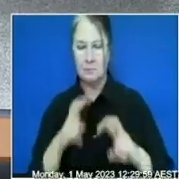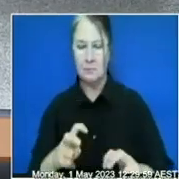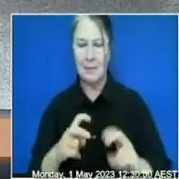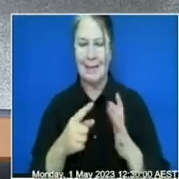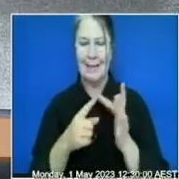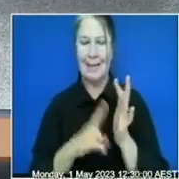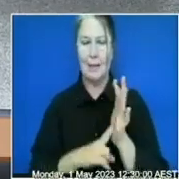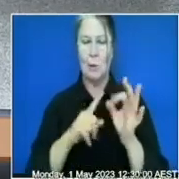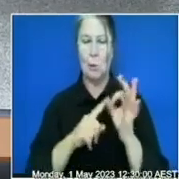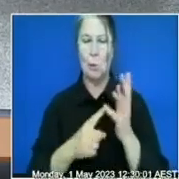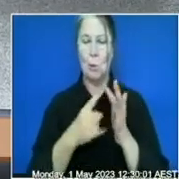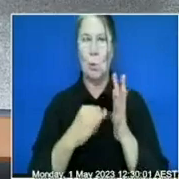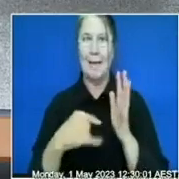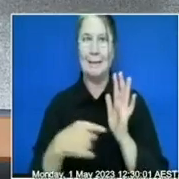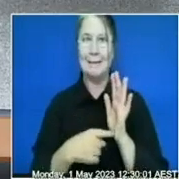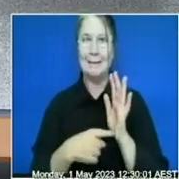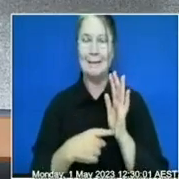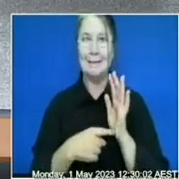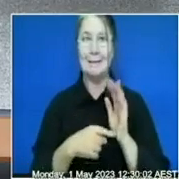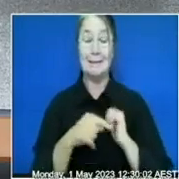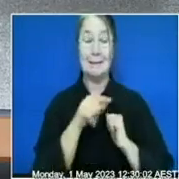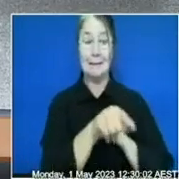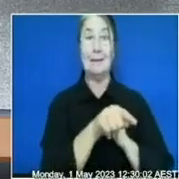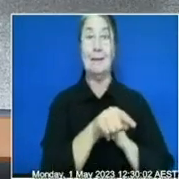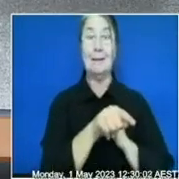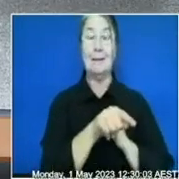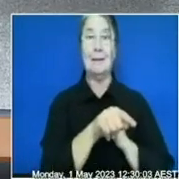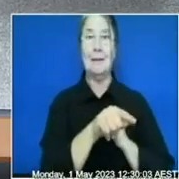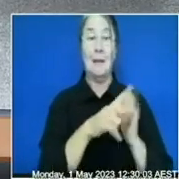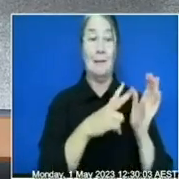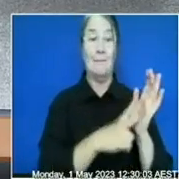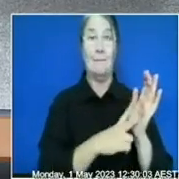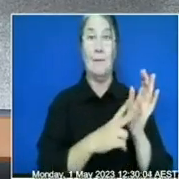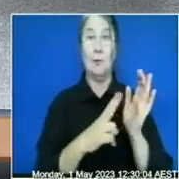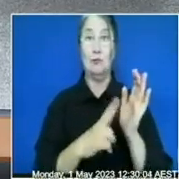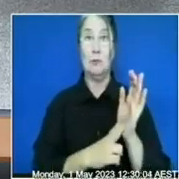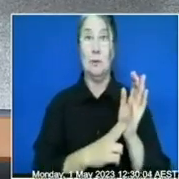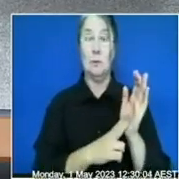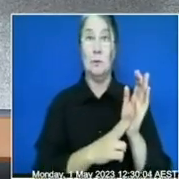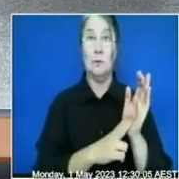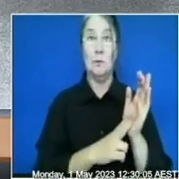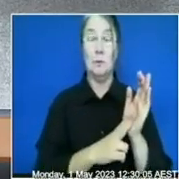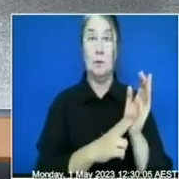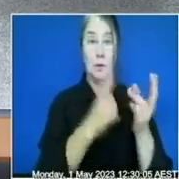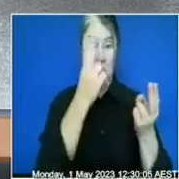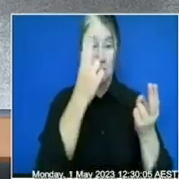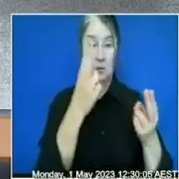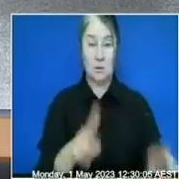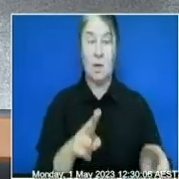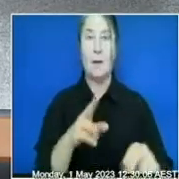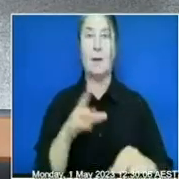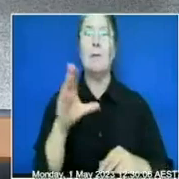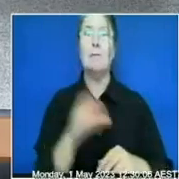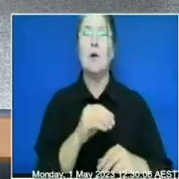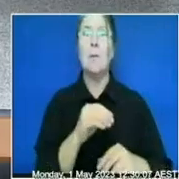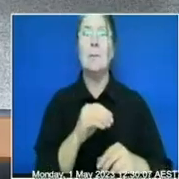use and Wilkie syndrome in the setting of malnutrition was preventable and